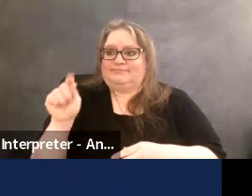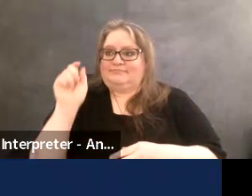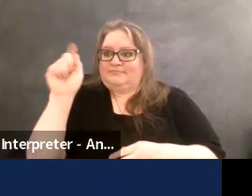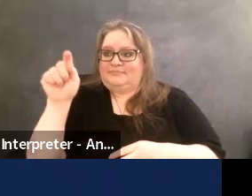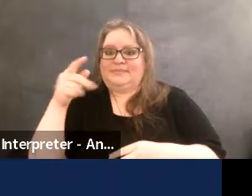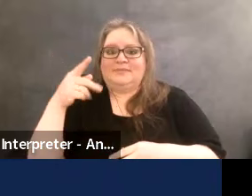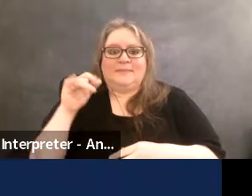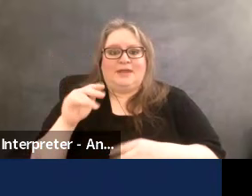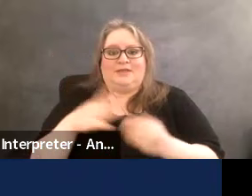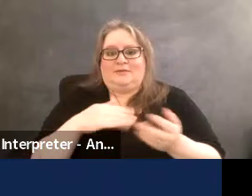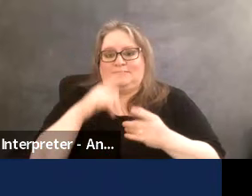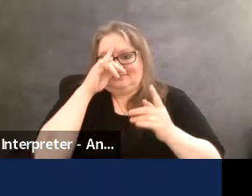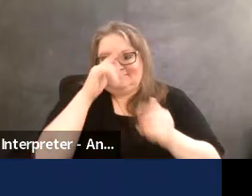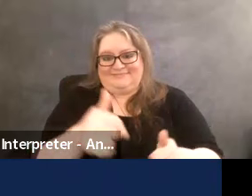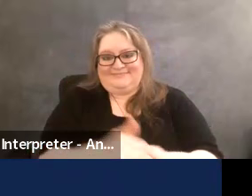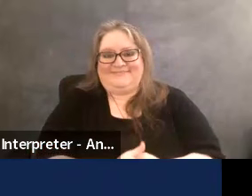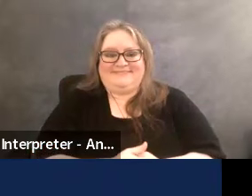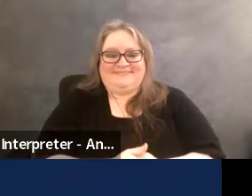needed.